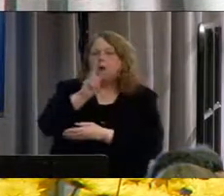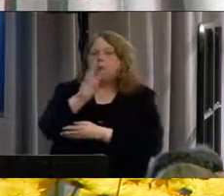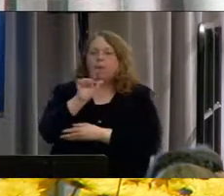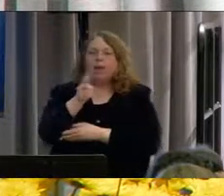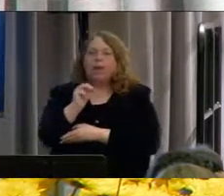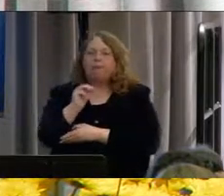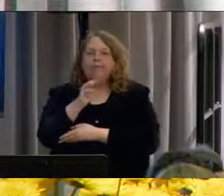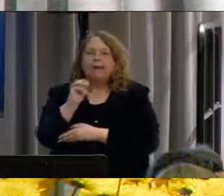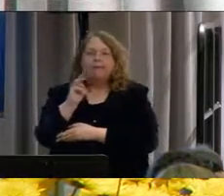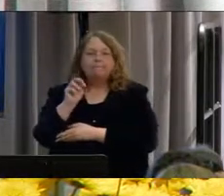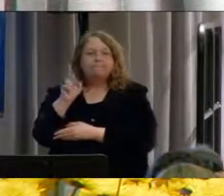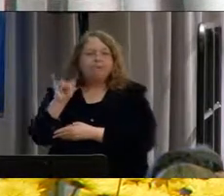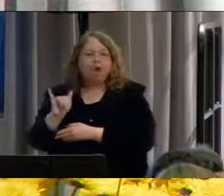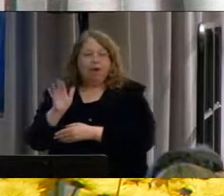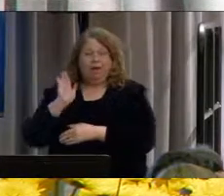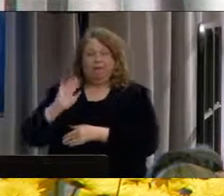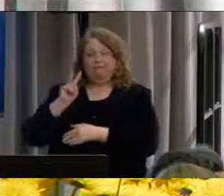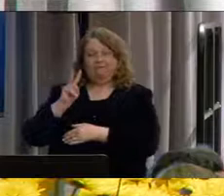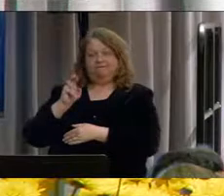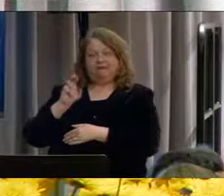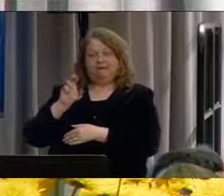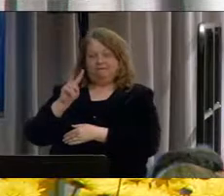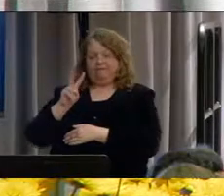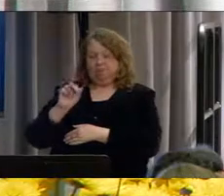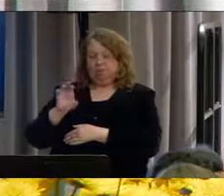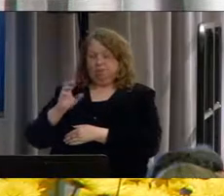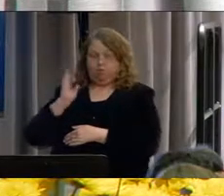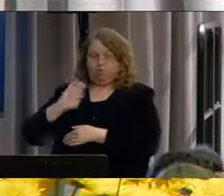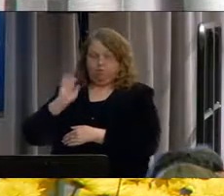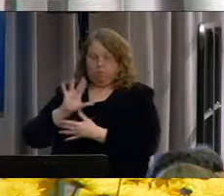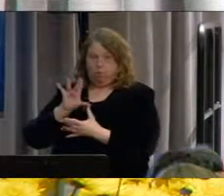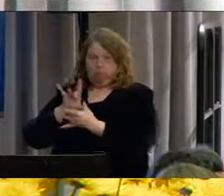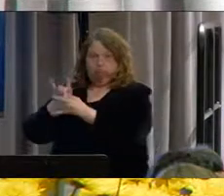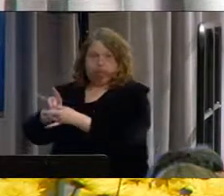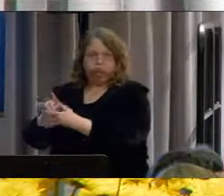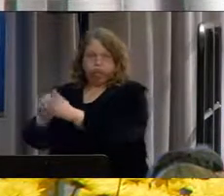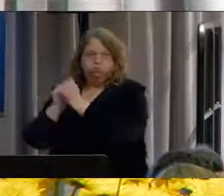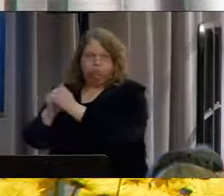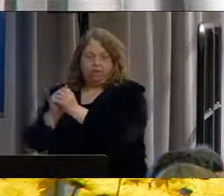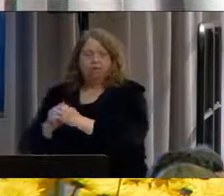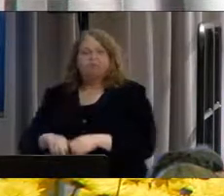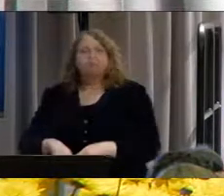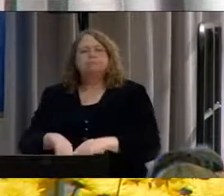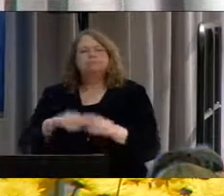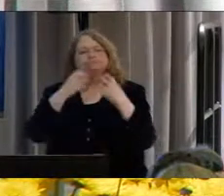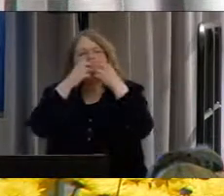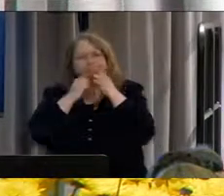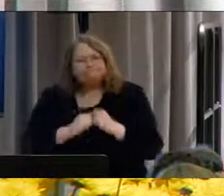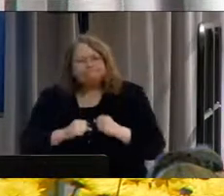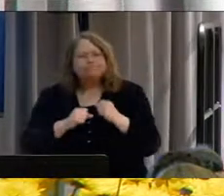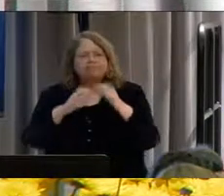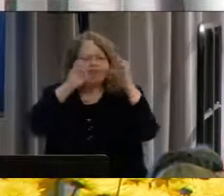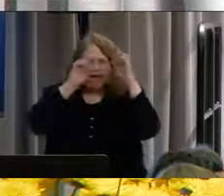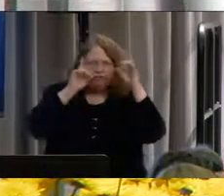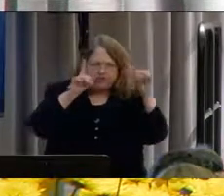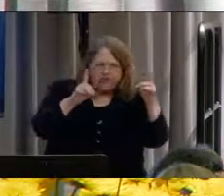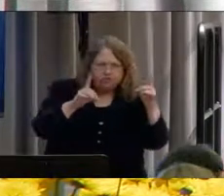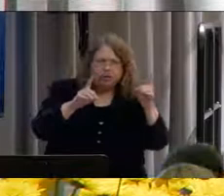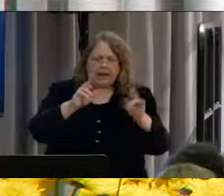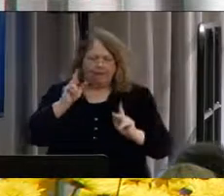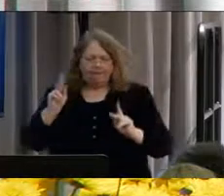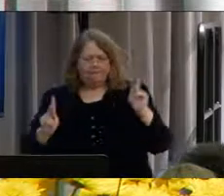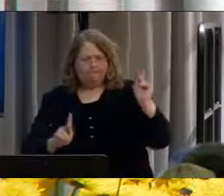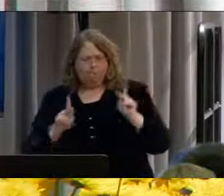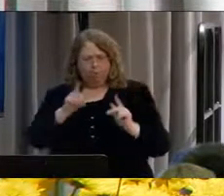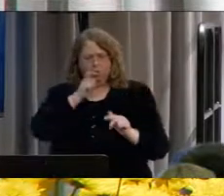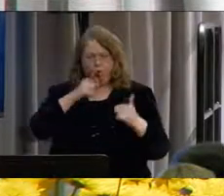of which VCU at one time was a part. The value of education and an educated population was very clear